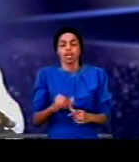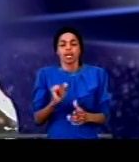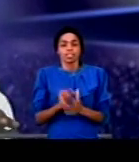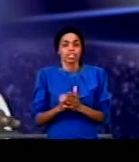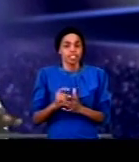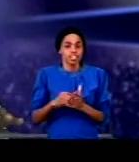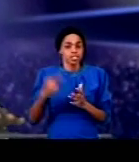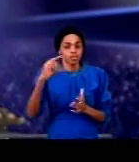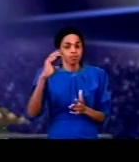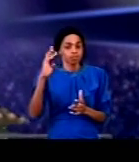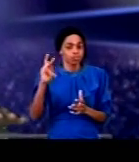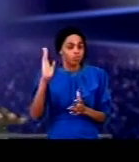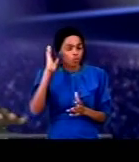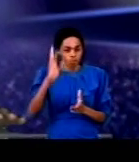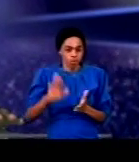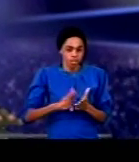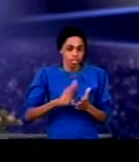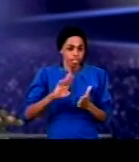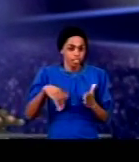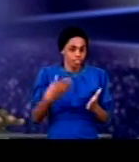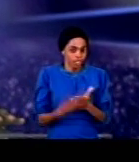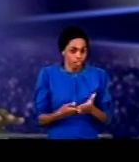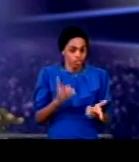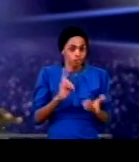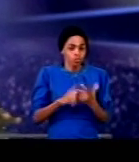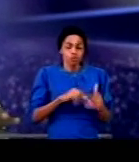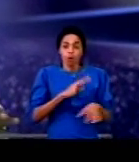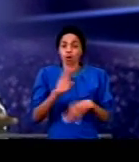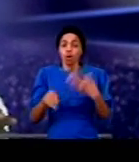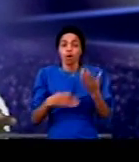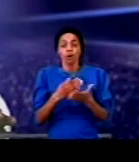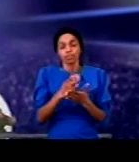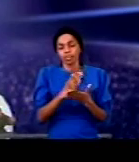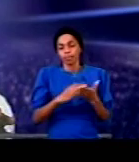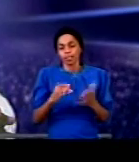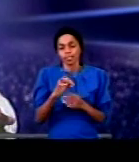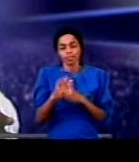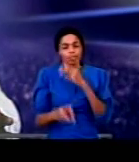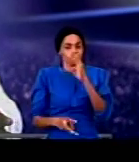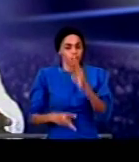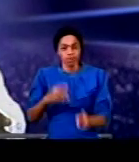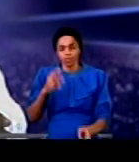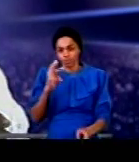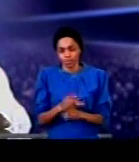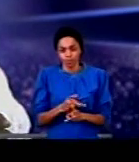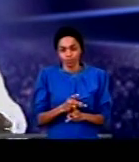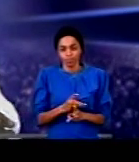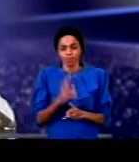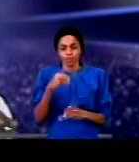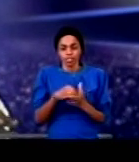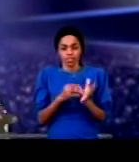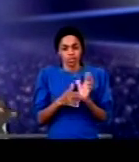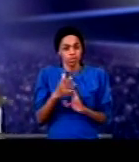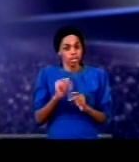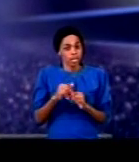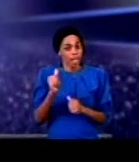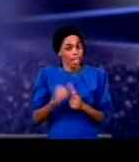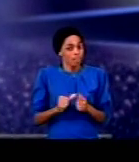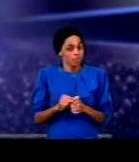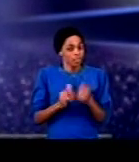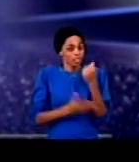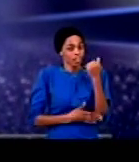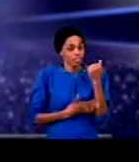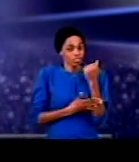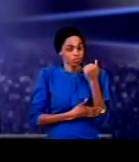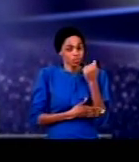Every nation will be touched eventually through the media, through the internet, through the television, through the radio. Let's pray